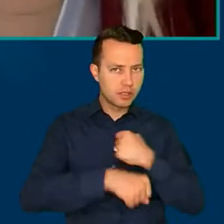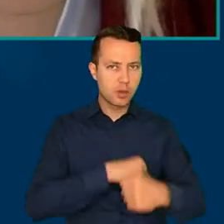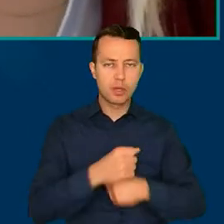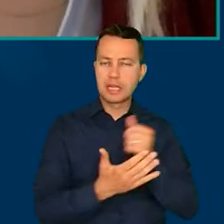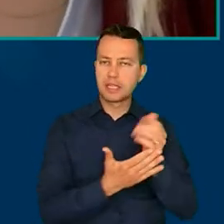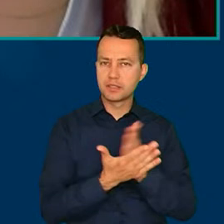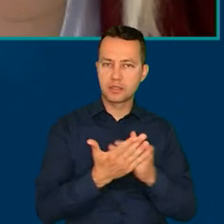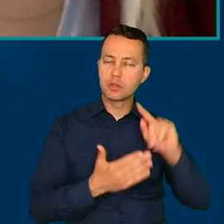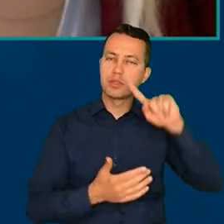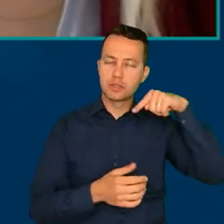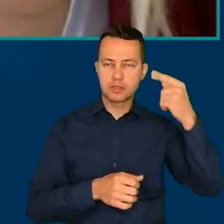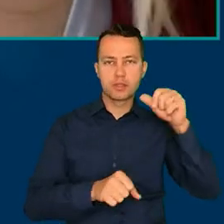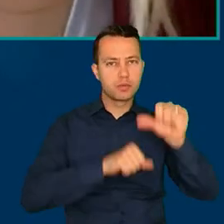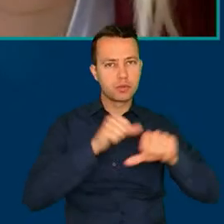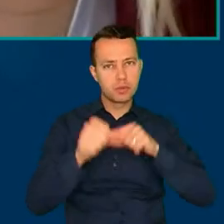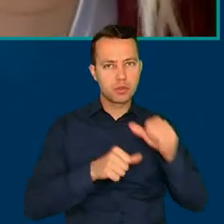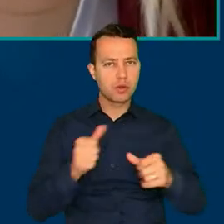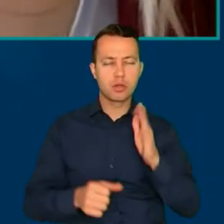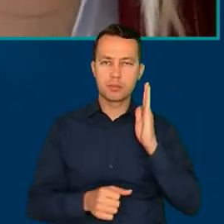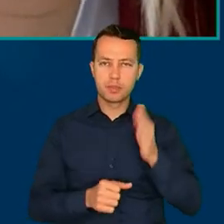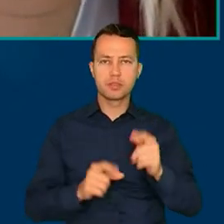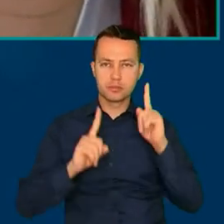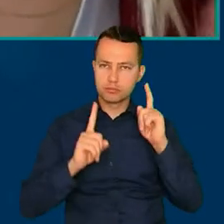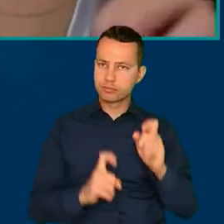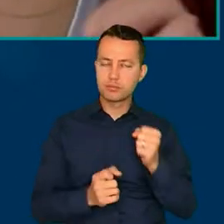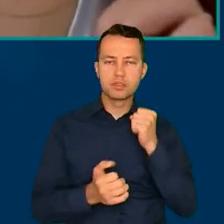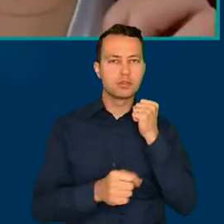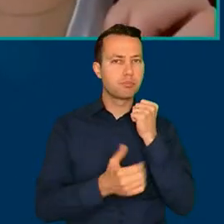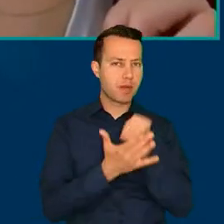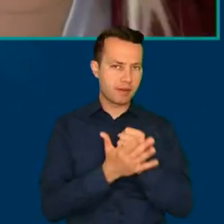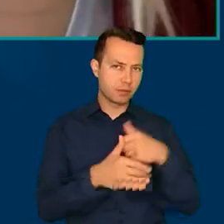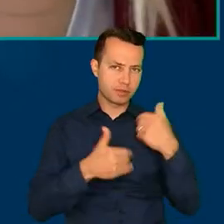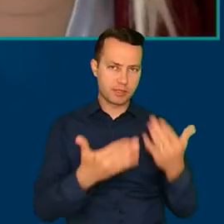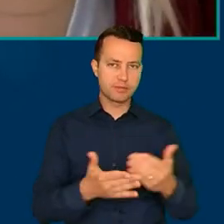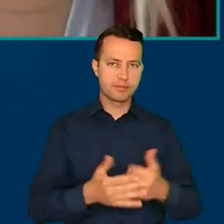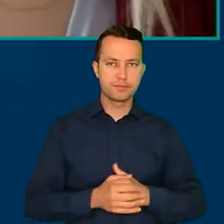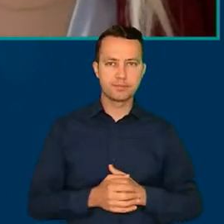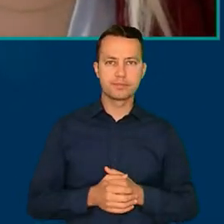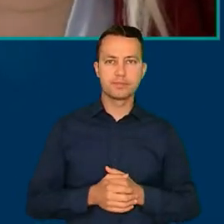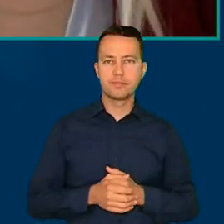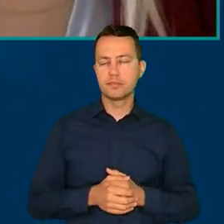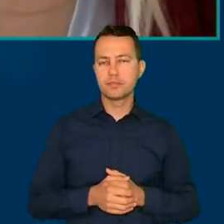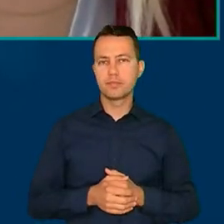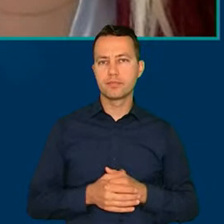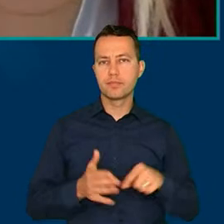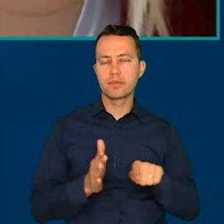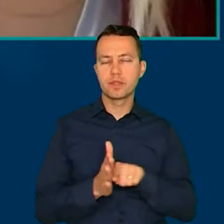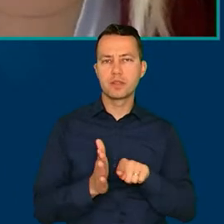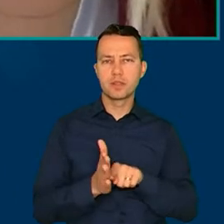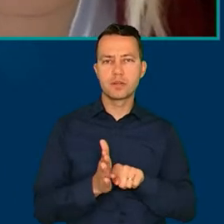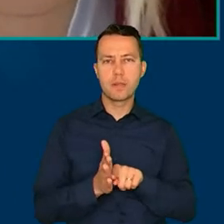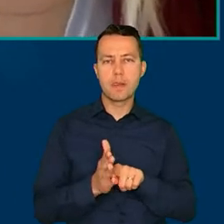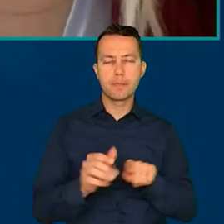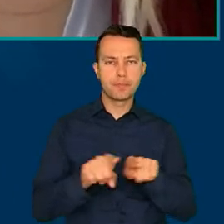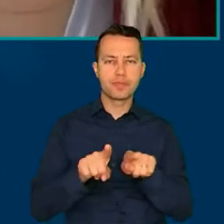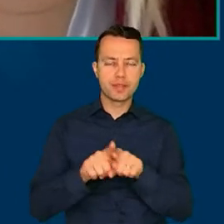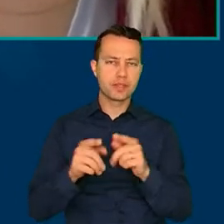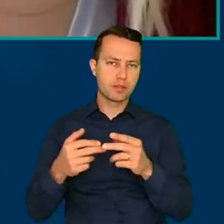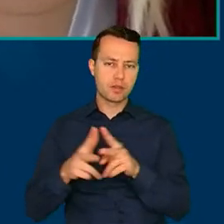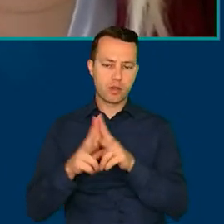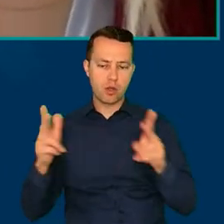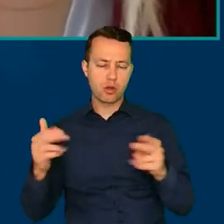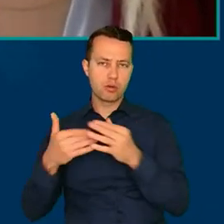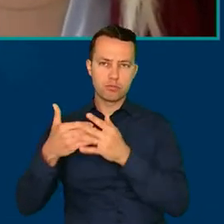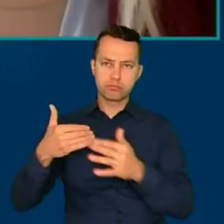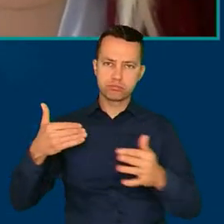and on the presence of what is known as principal adverse impacts in their portfolios. So the EU has actually outlined